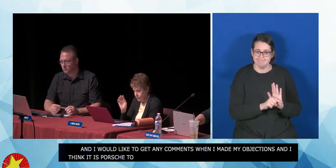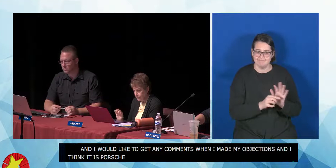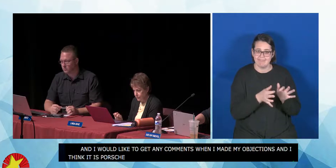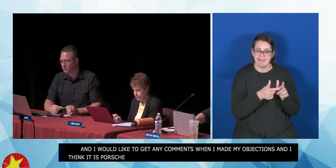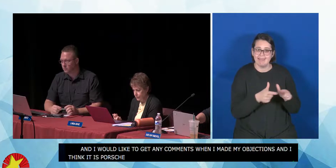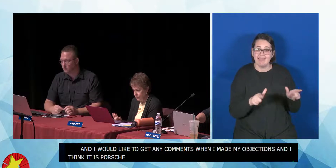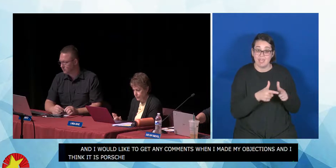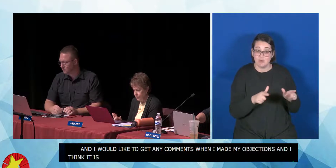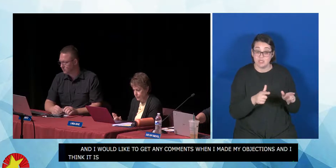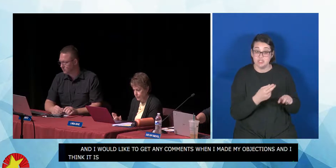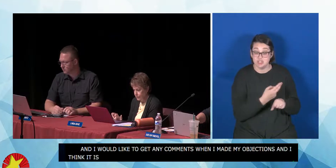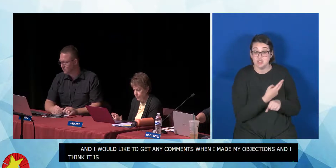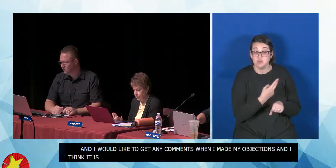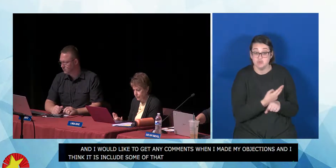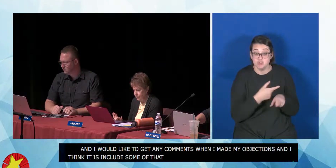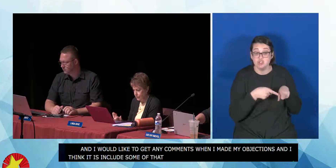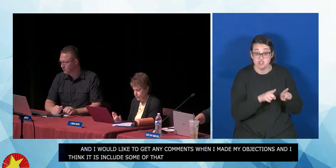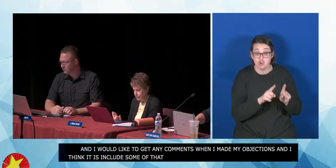was used.